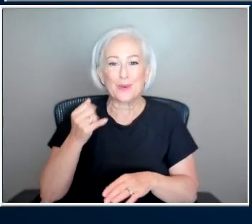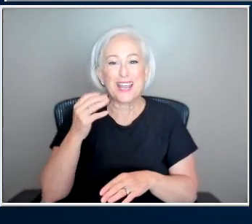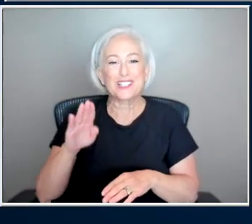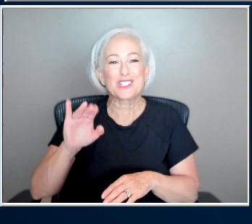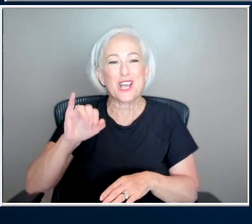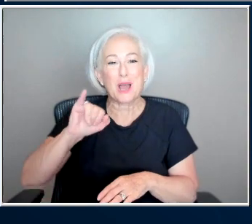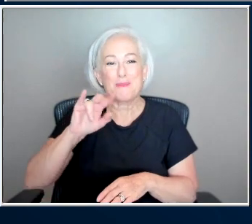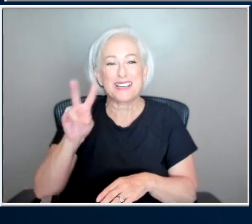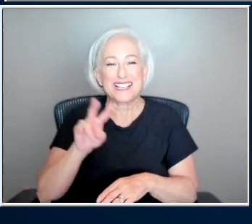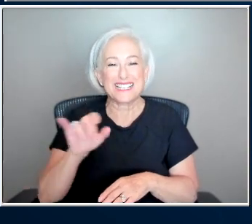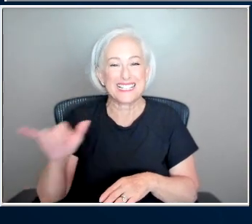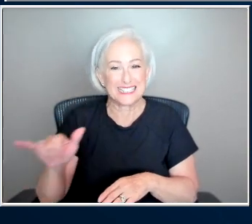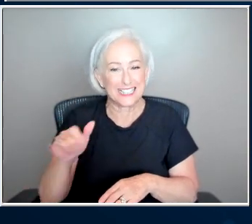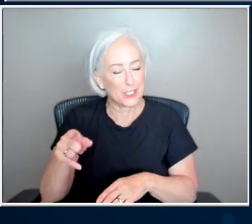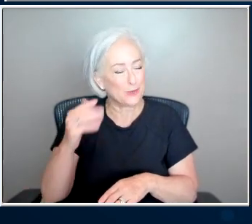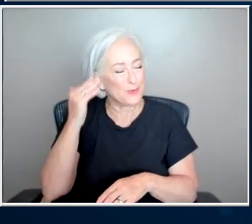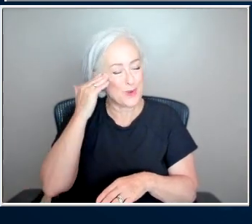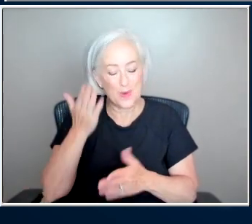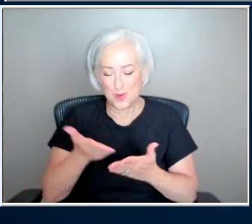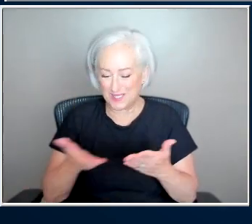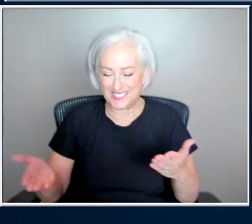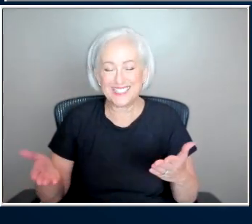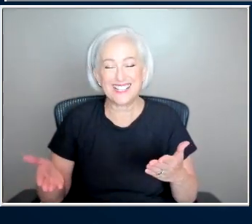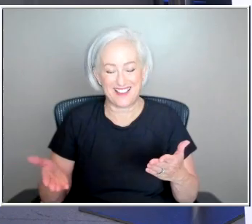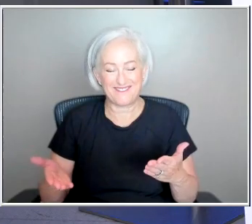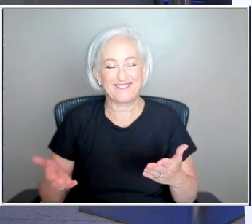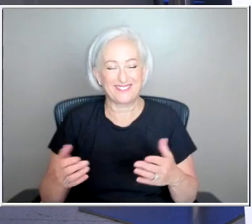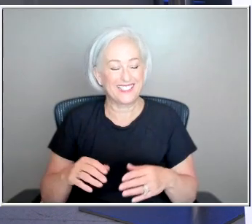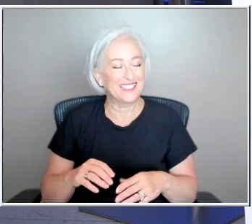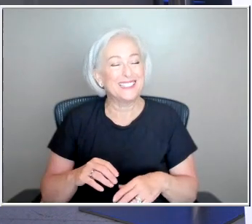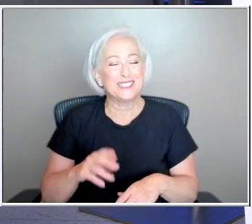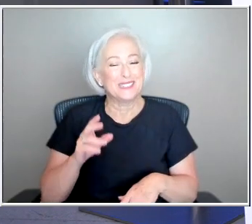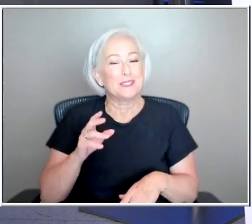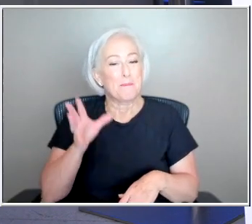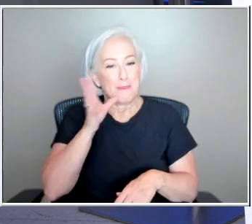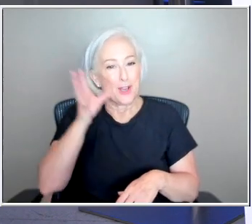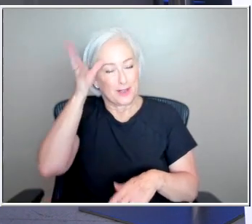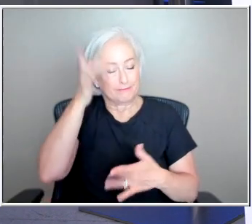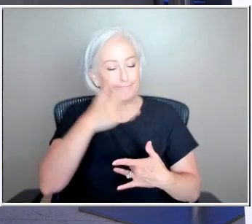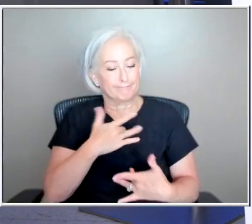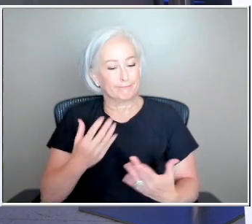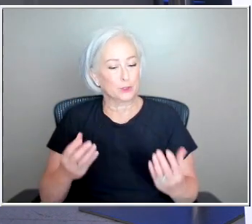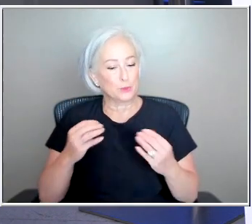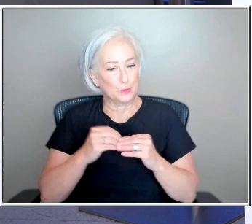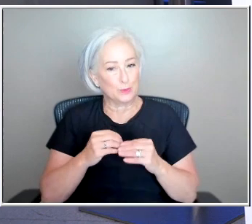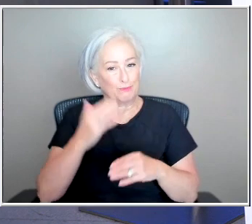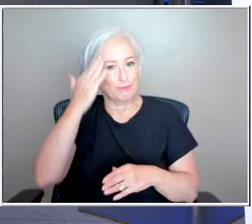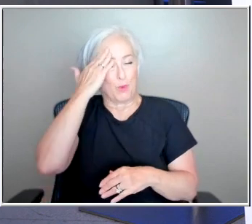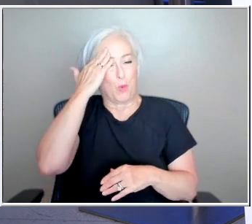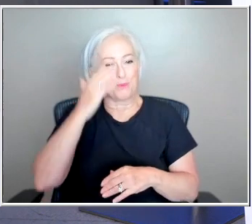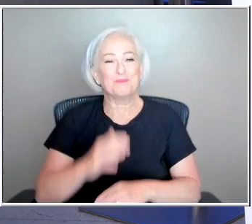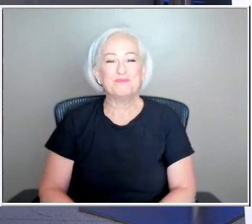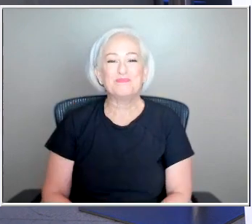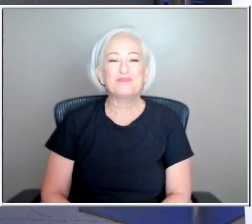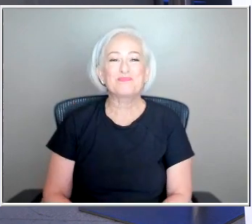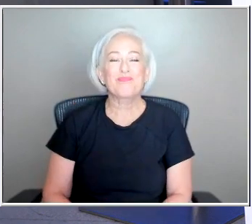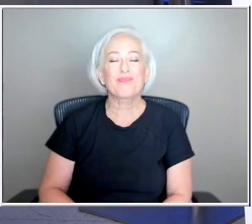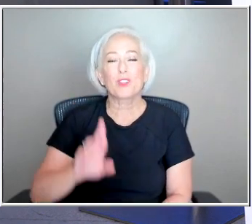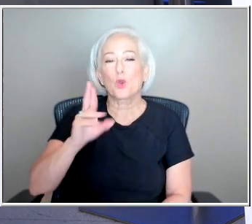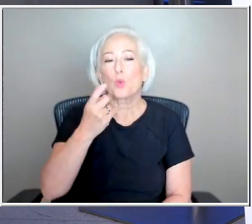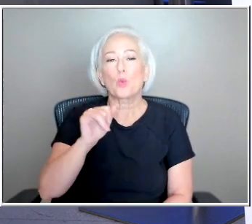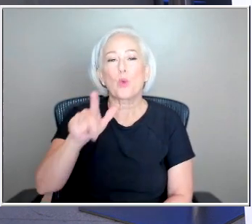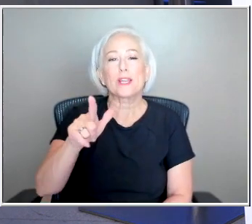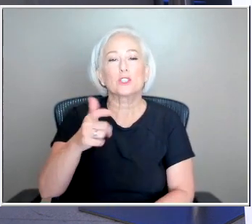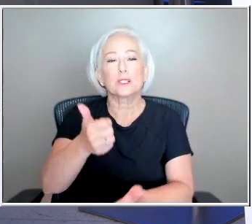their stuff more than a kid's parent. So Rachel, just help us understand the model of the neonatal